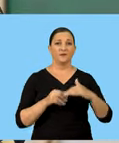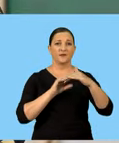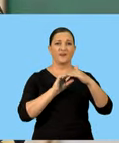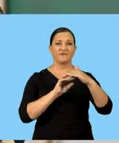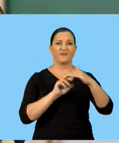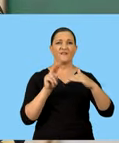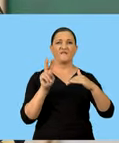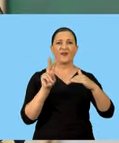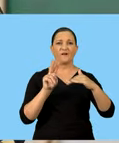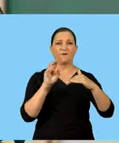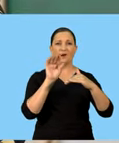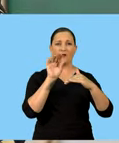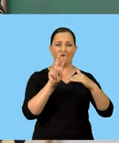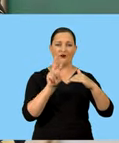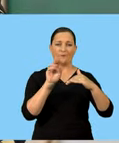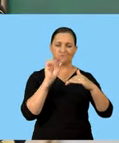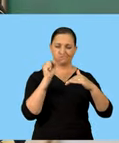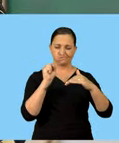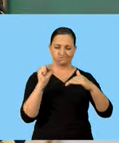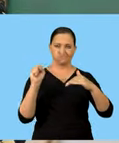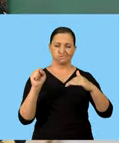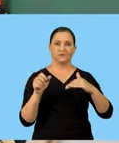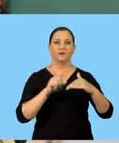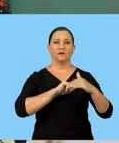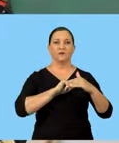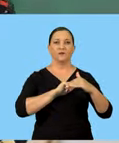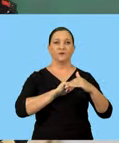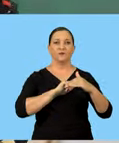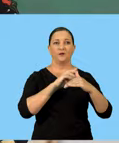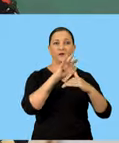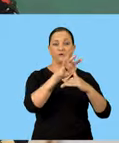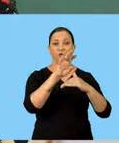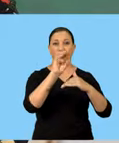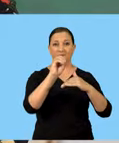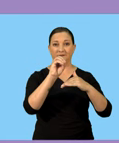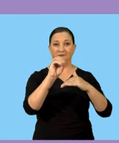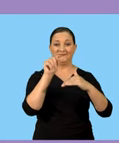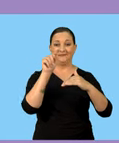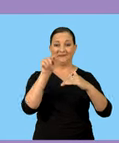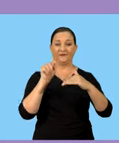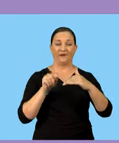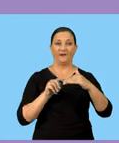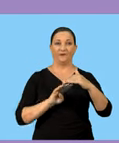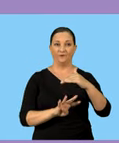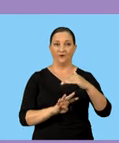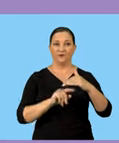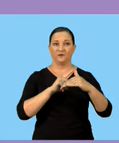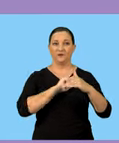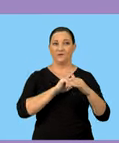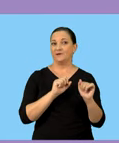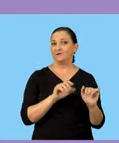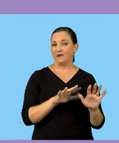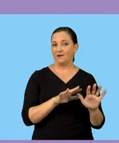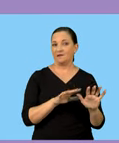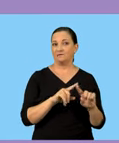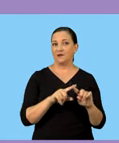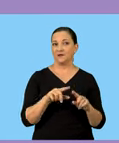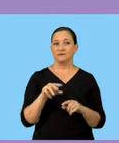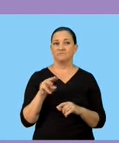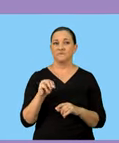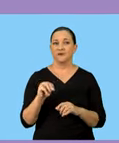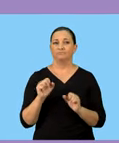the variable as it is. So we are going to say 40 divided by 4, and that gives us a 10. And that